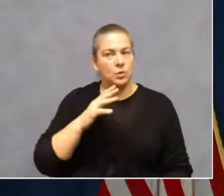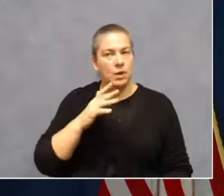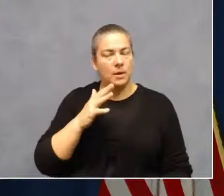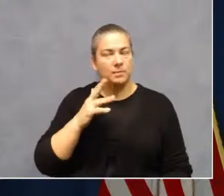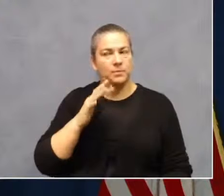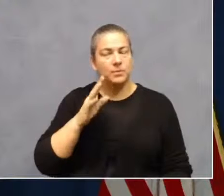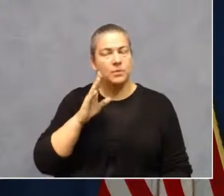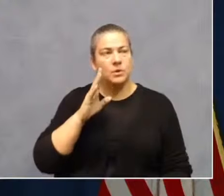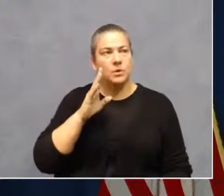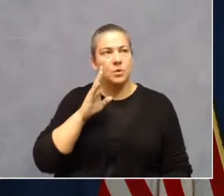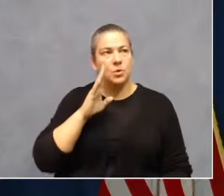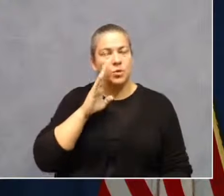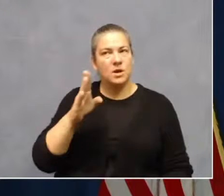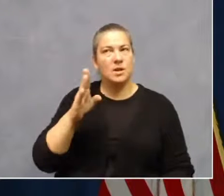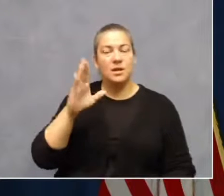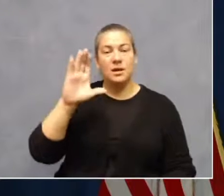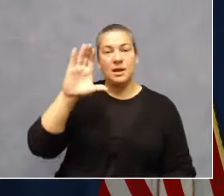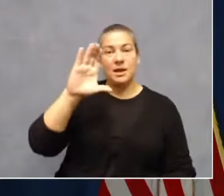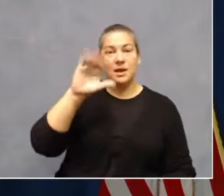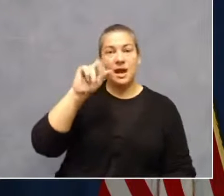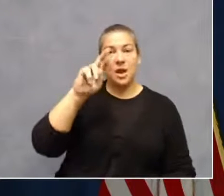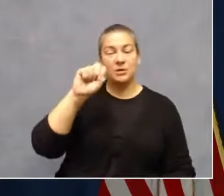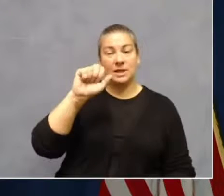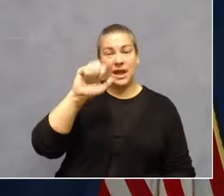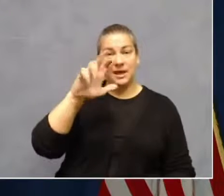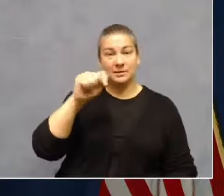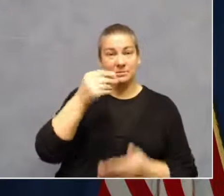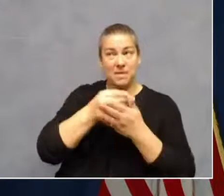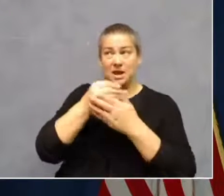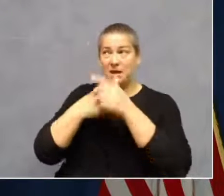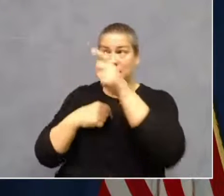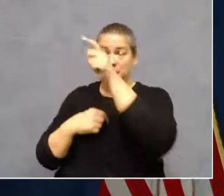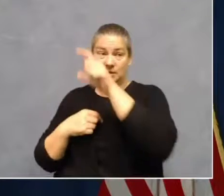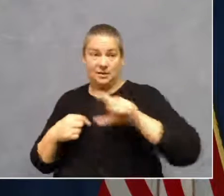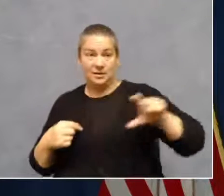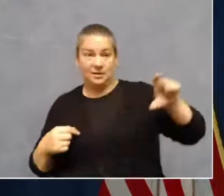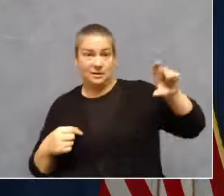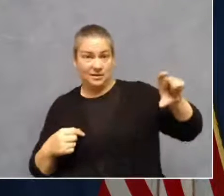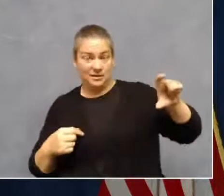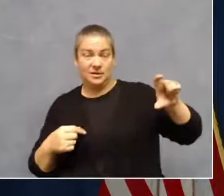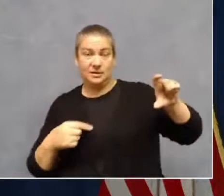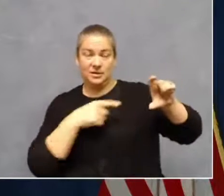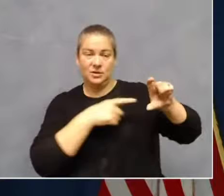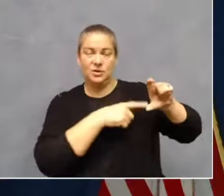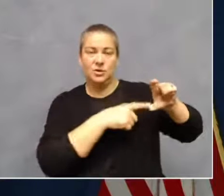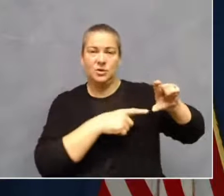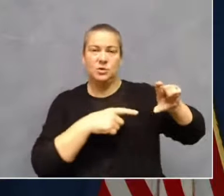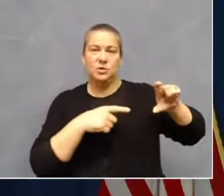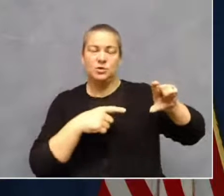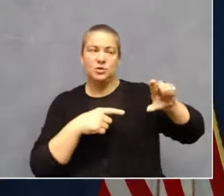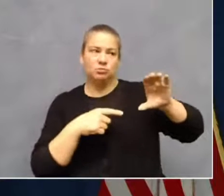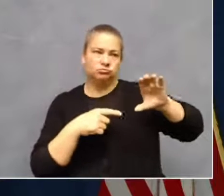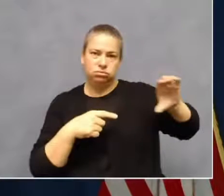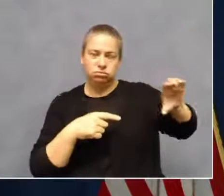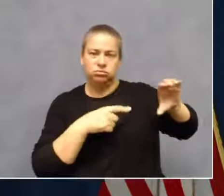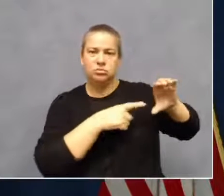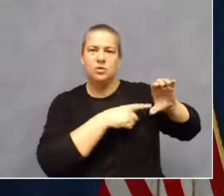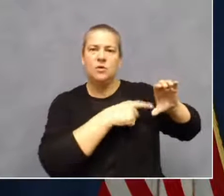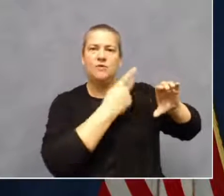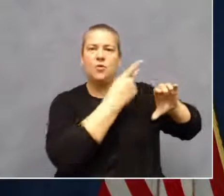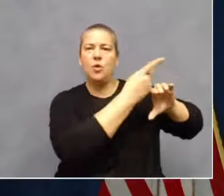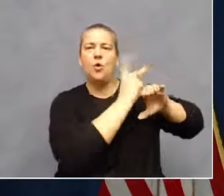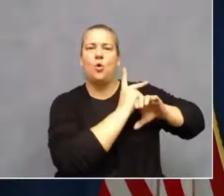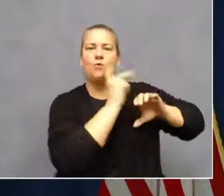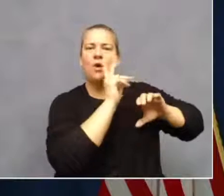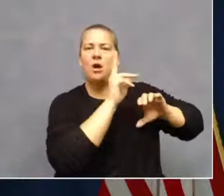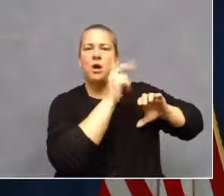significant amount of CARES Act money to repay at least part of the loan we've taken for unemployment insurance payments.